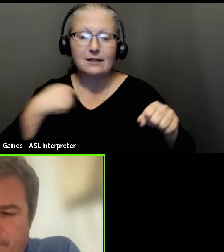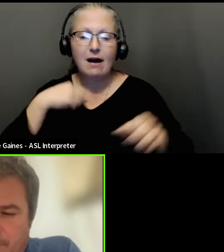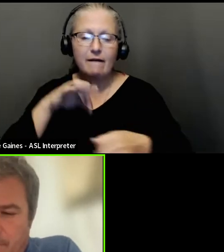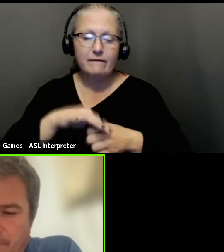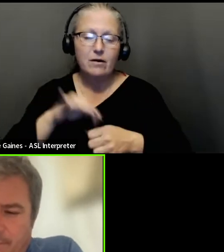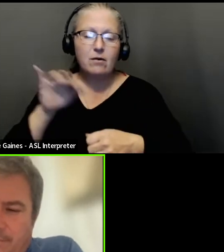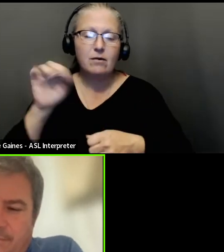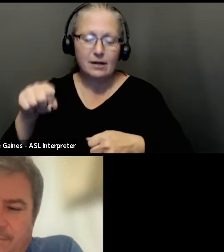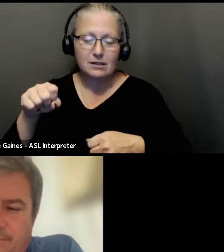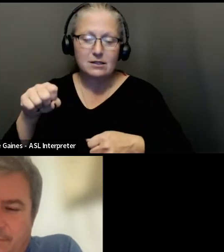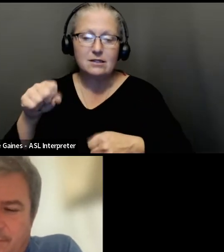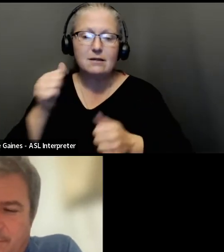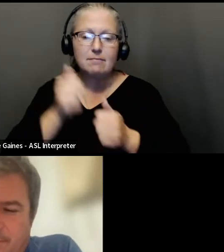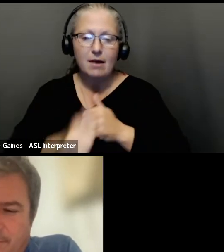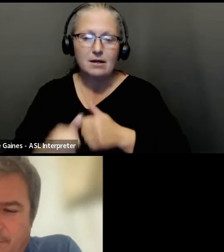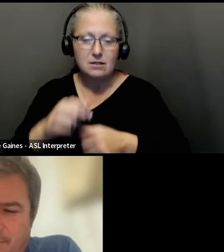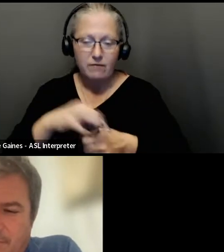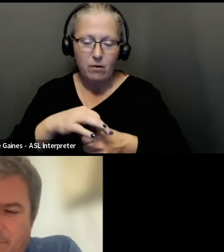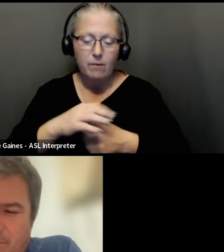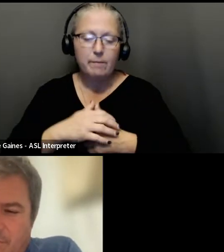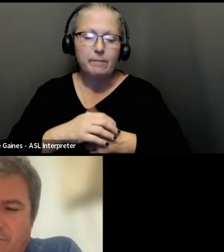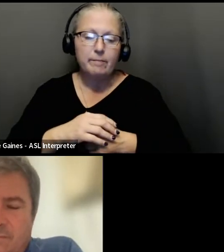aye. Motion passes.